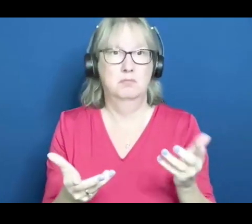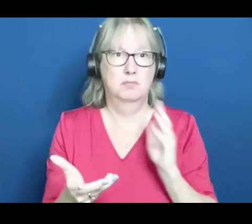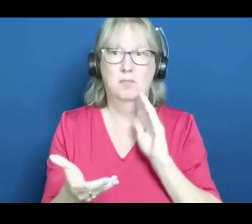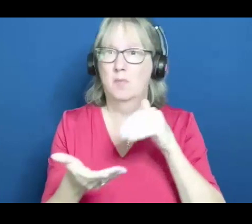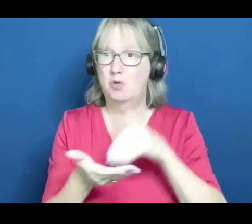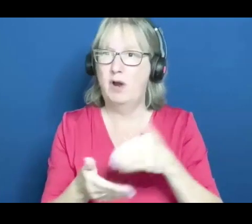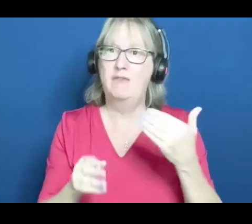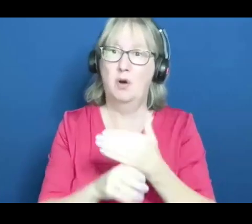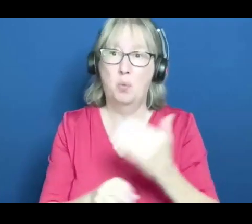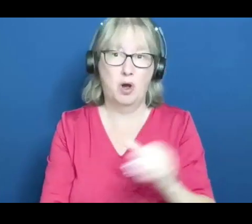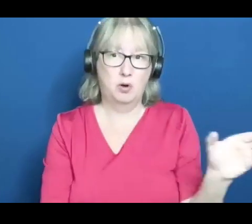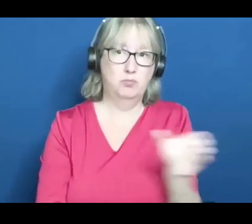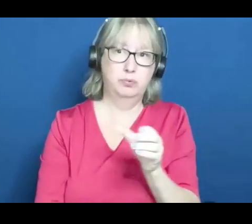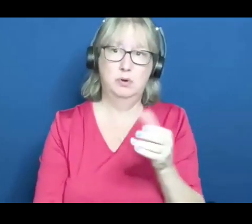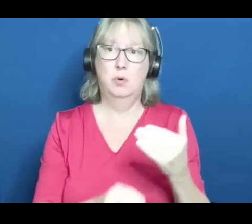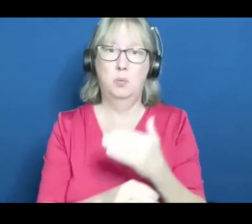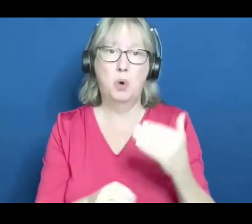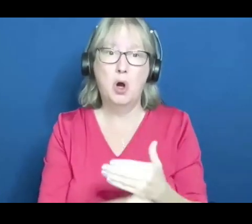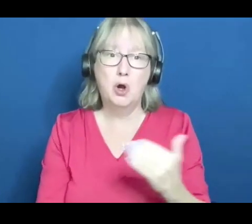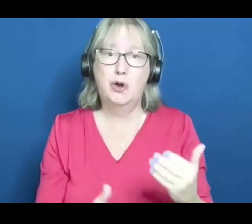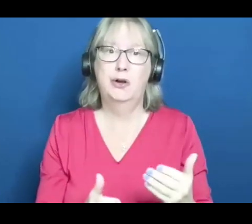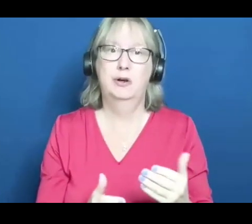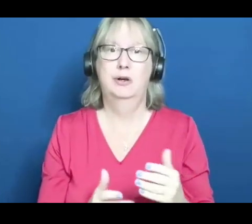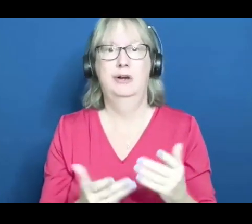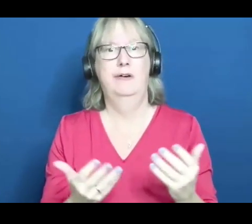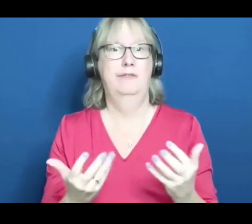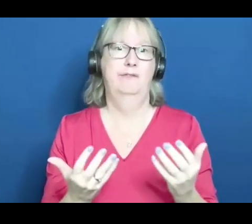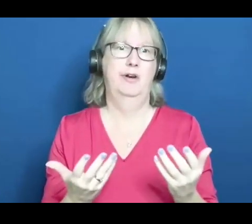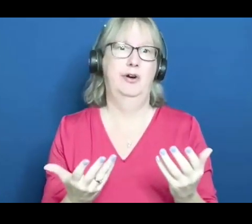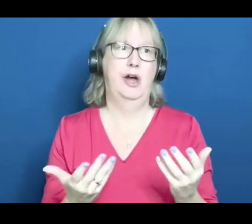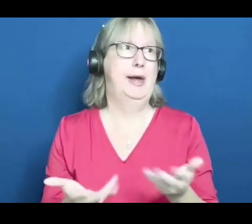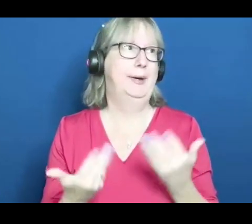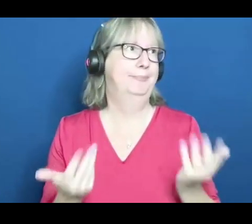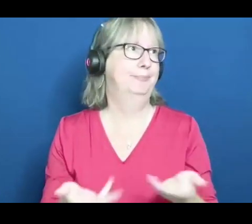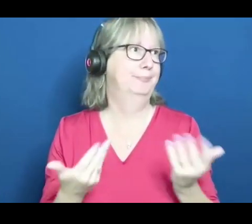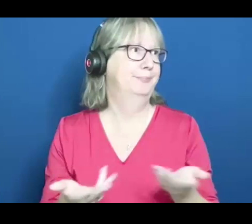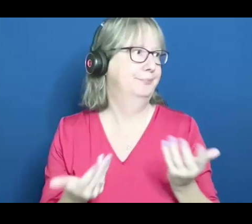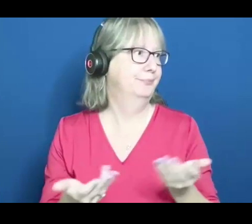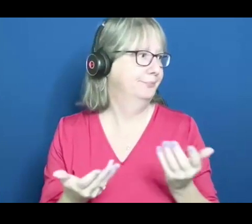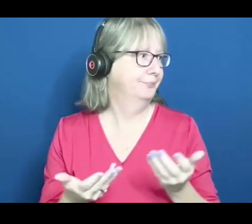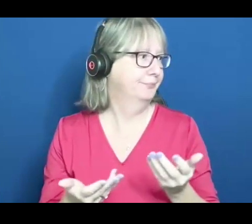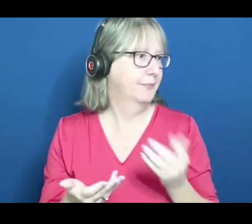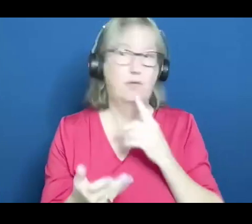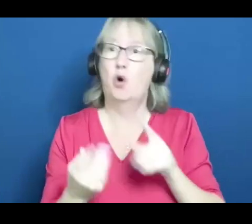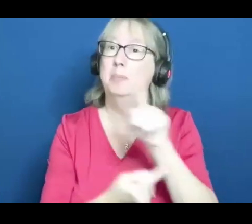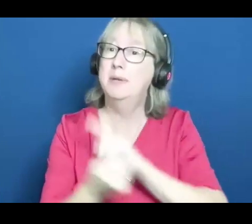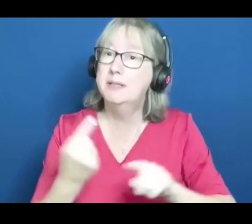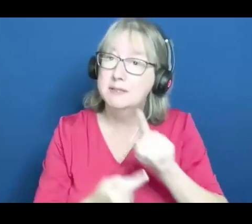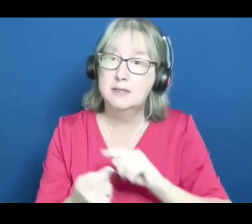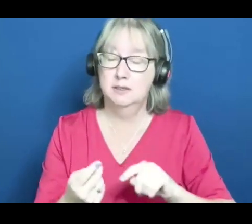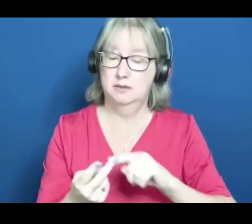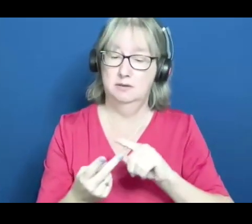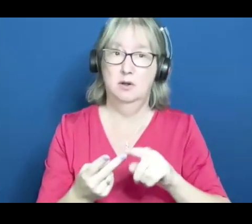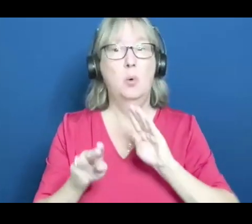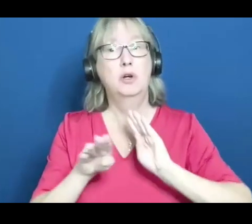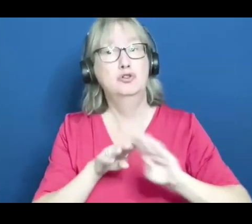might be people within the organization coming in to a central point for a meeting, a